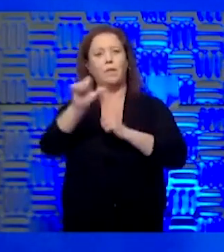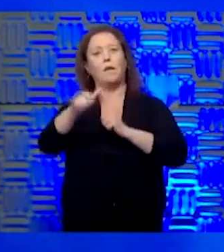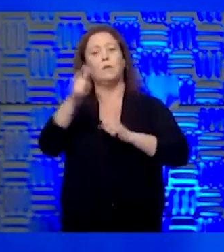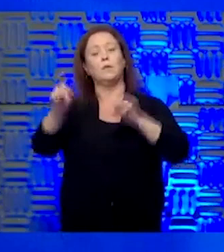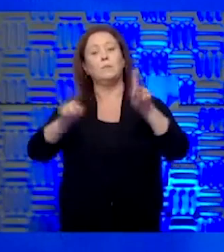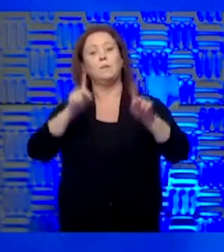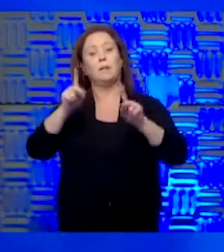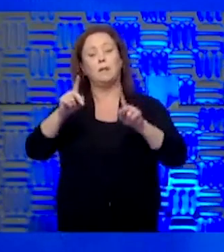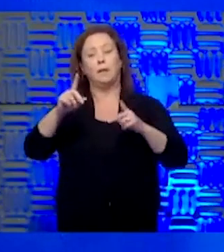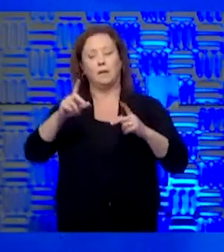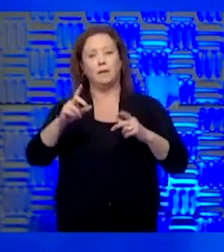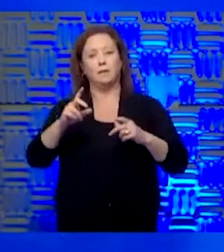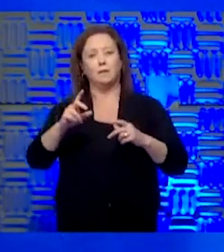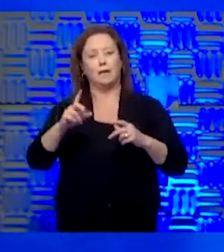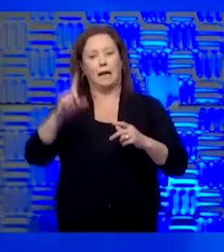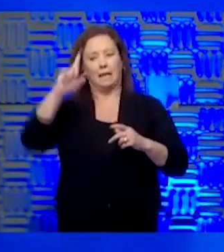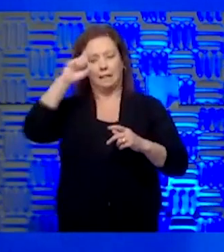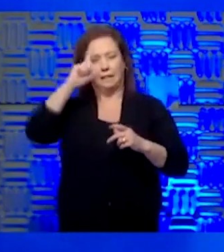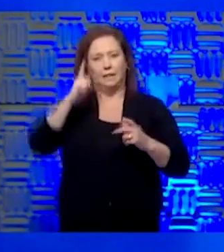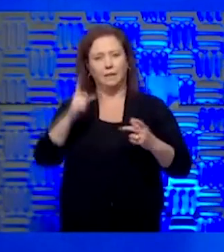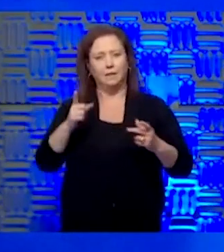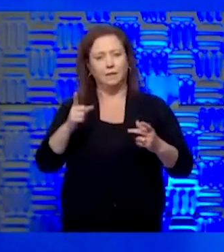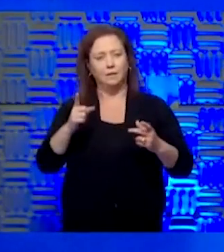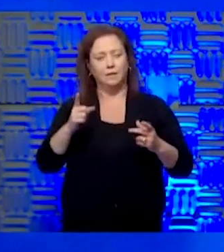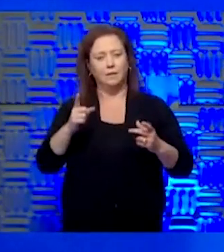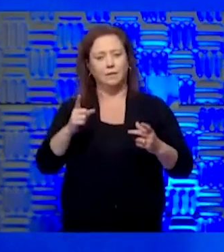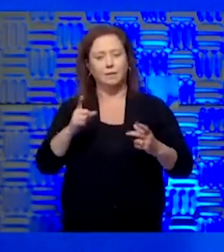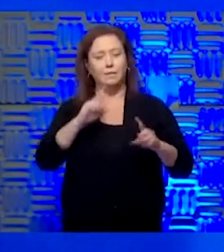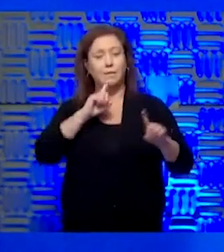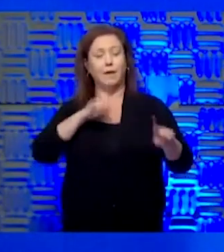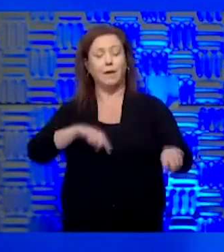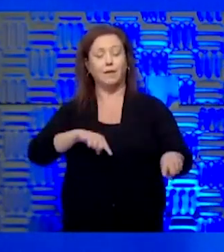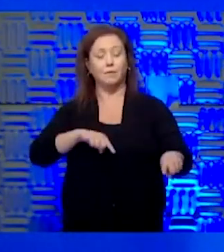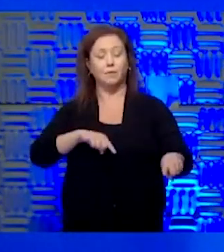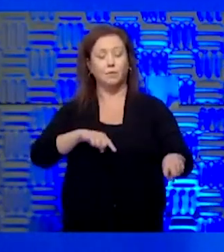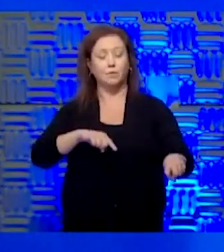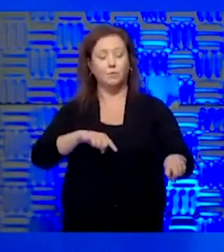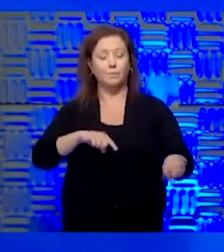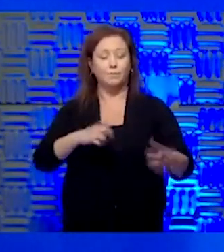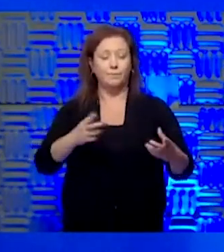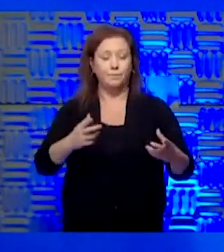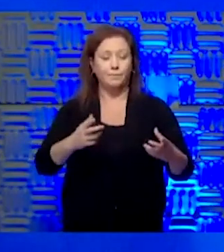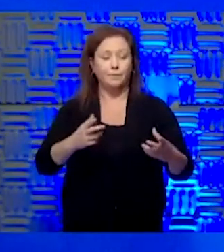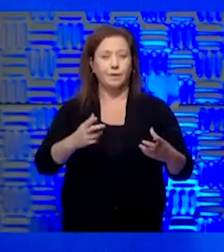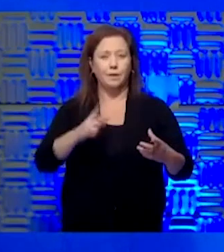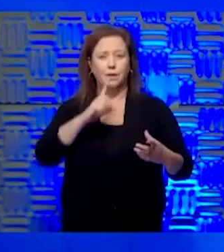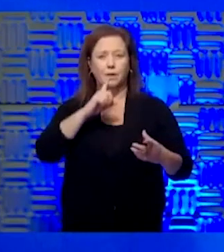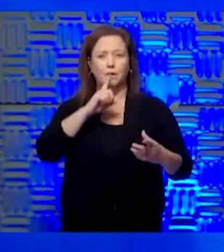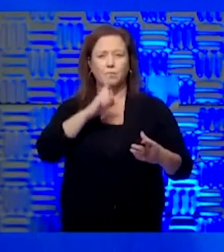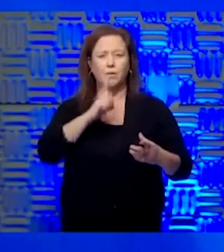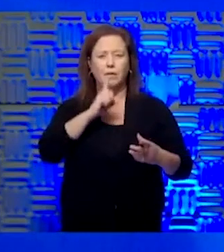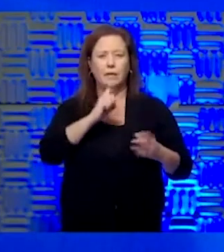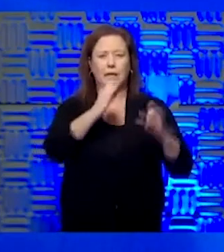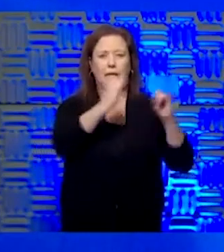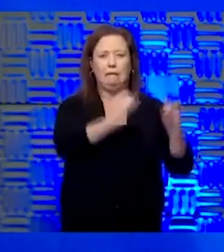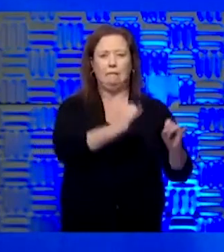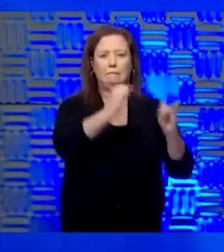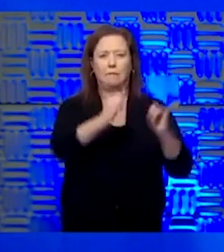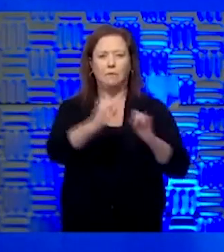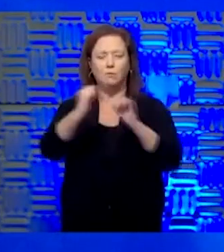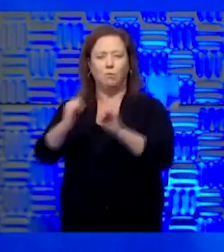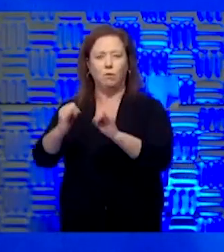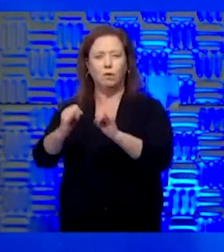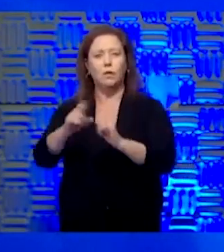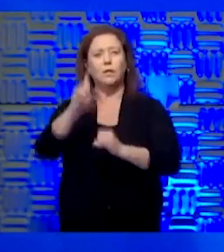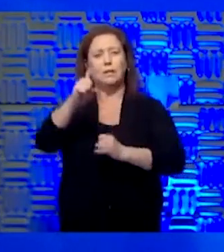folks. But I think that the answer to this question is it's highly individualized. Again, you have